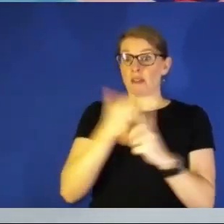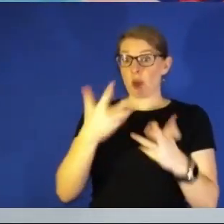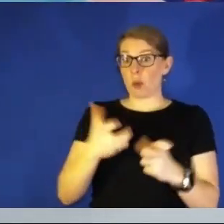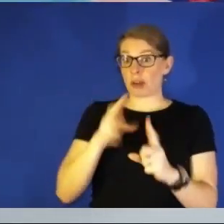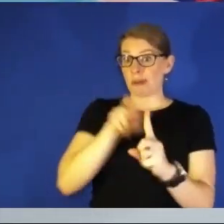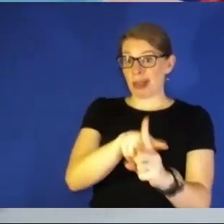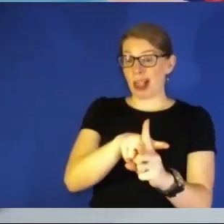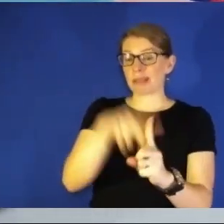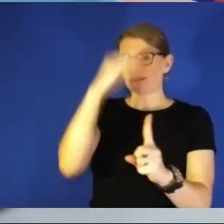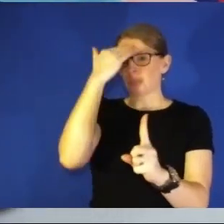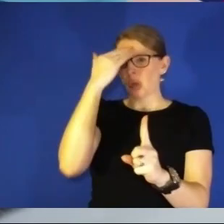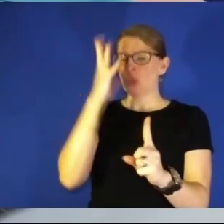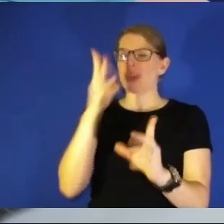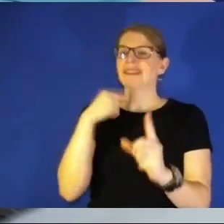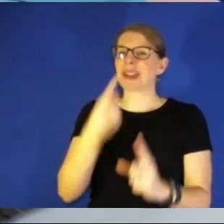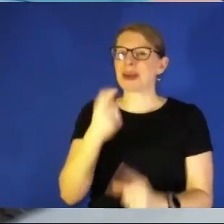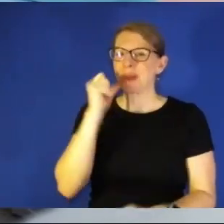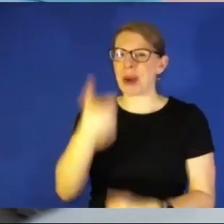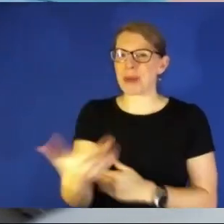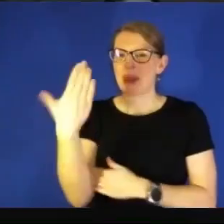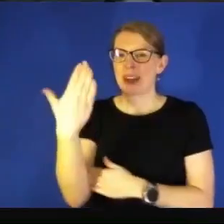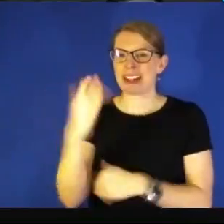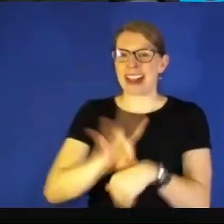see you tomorrow morning at 8 a.m.